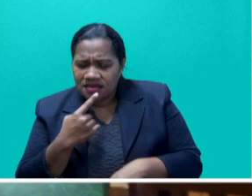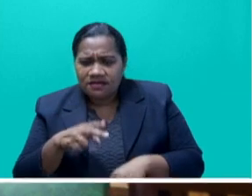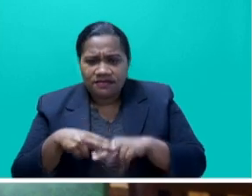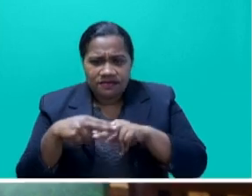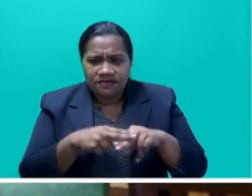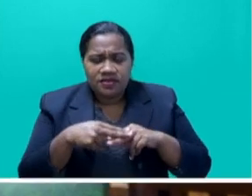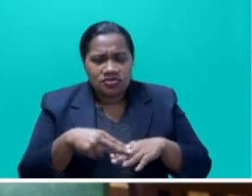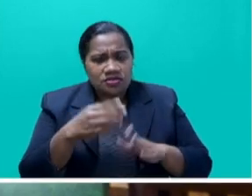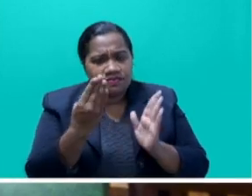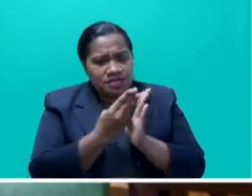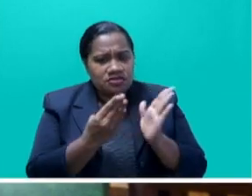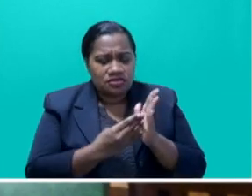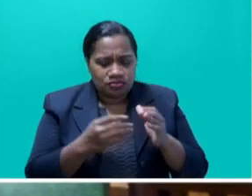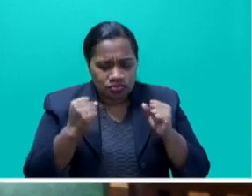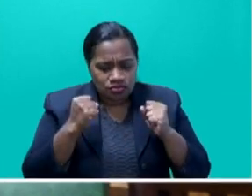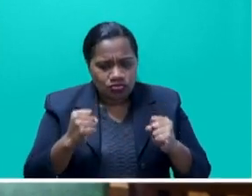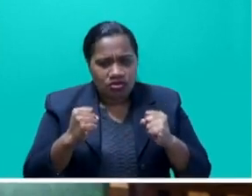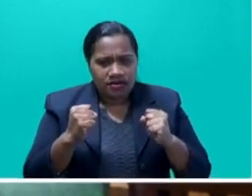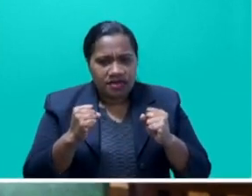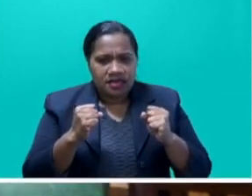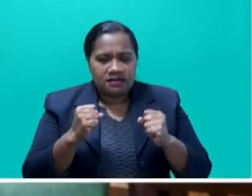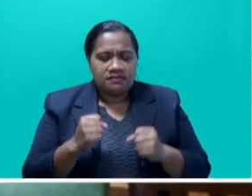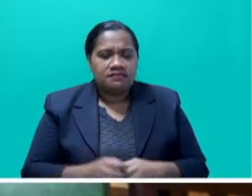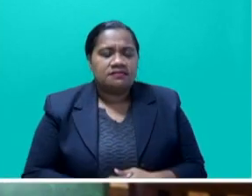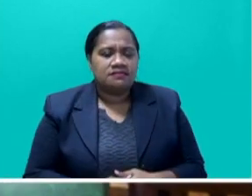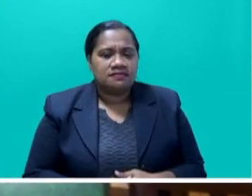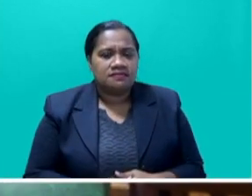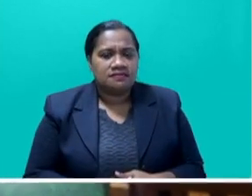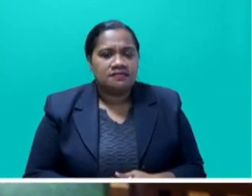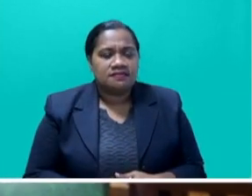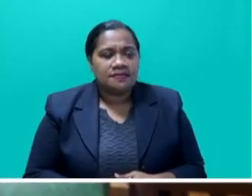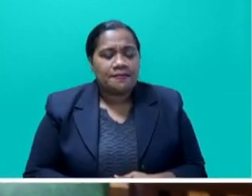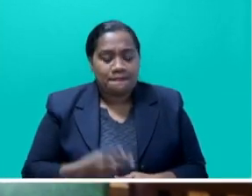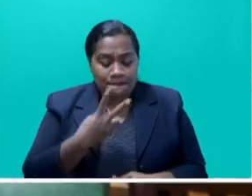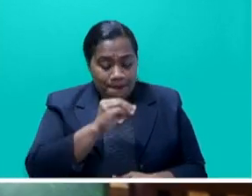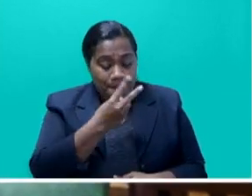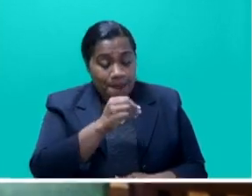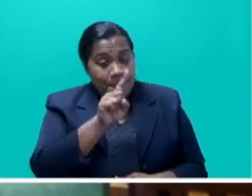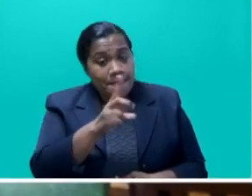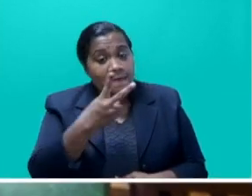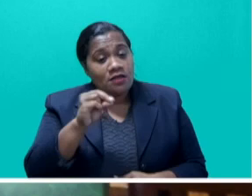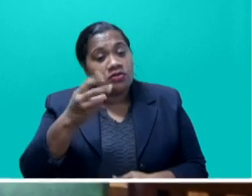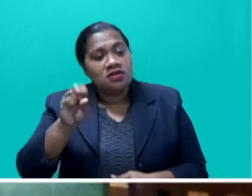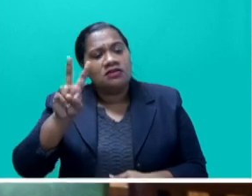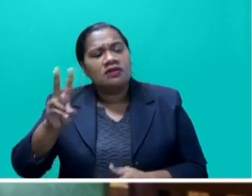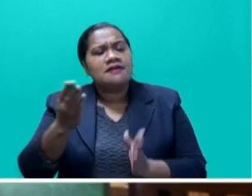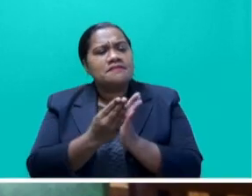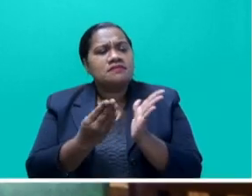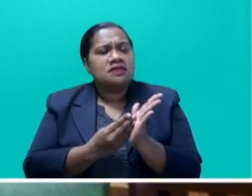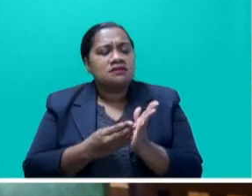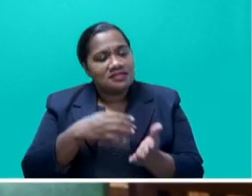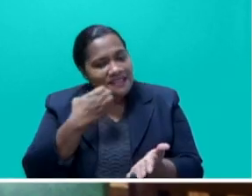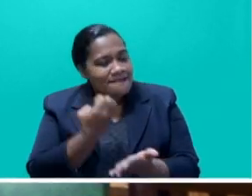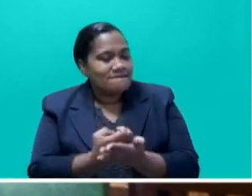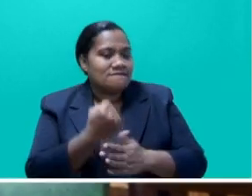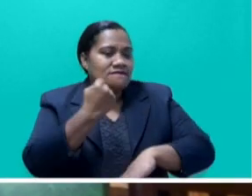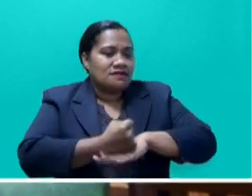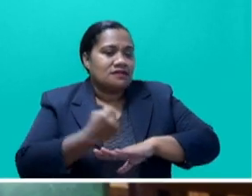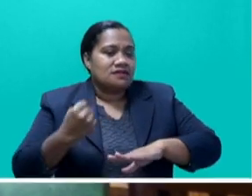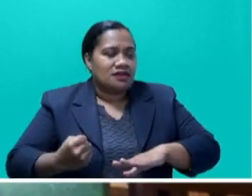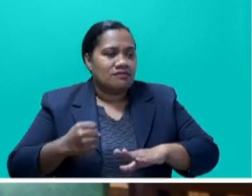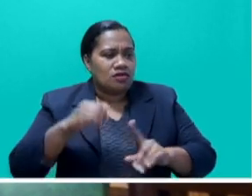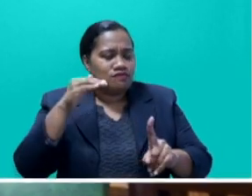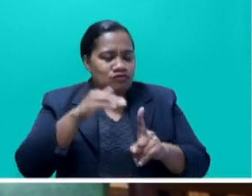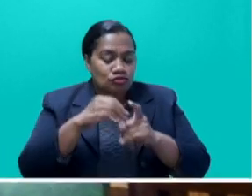doctor ordered. Mr. Speaker, sir, this 2021-2022 budget is evidence of government's approach to providing the people